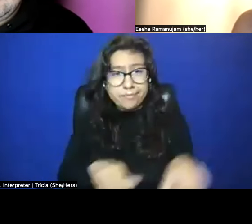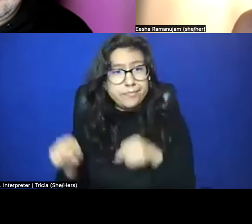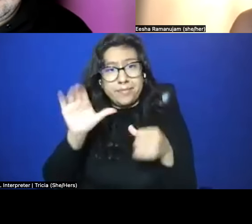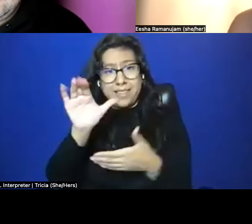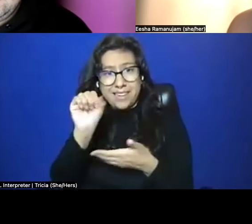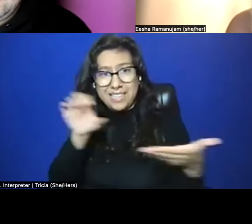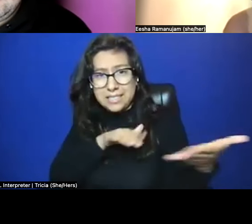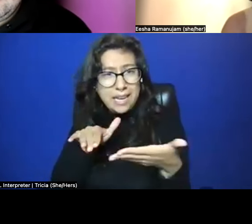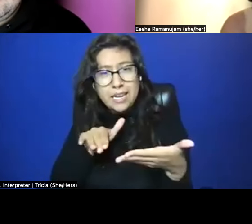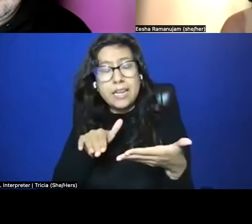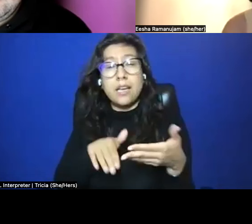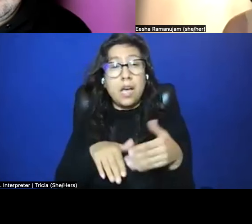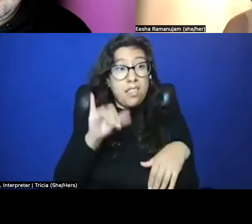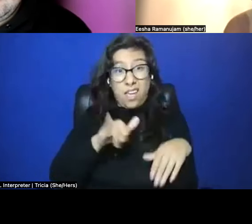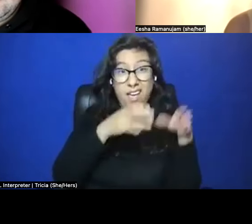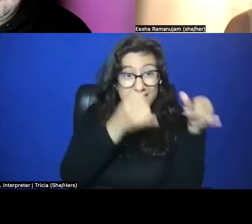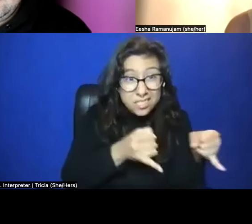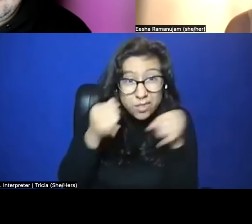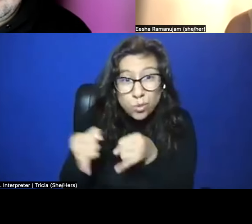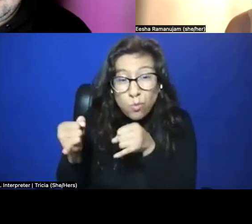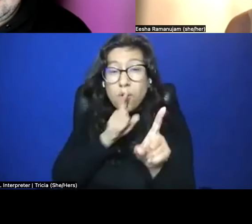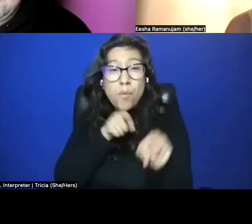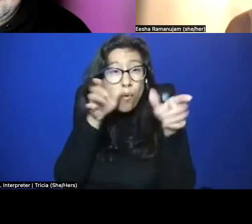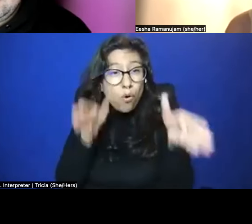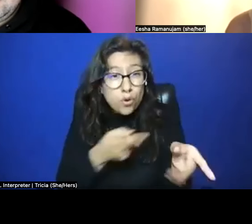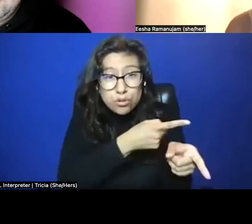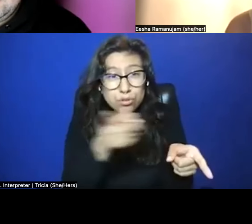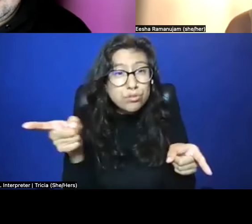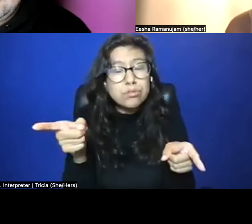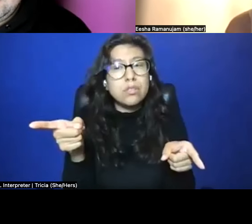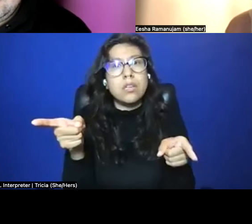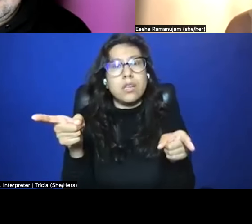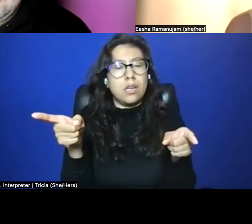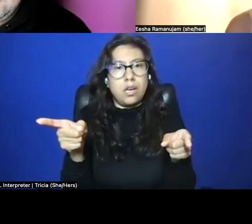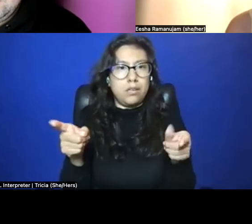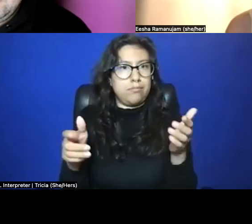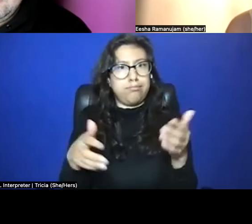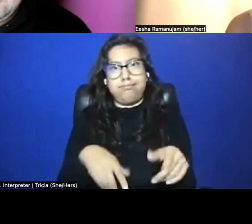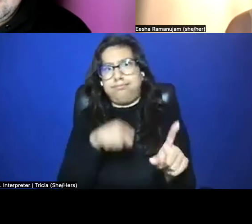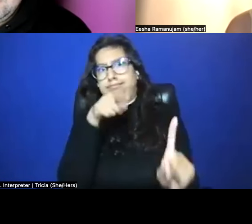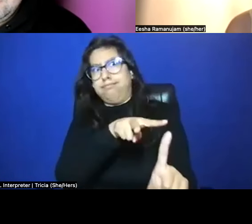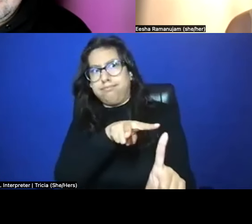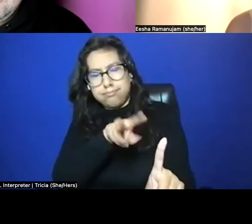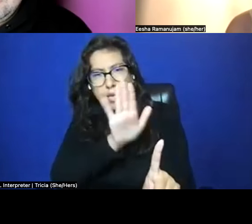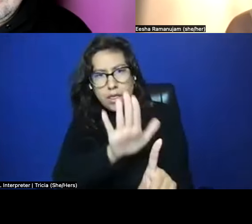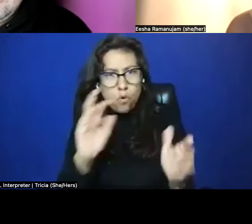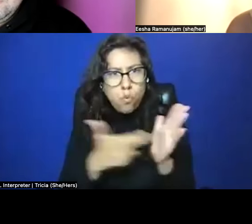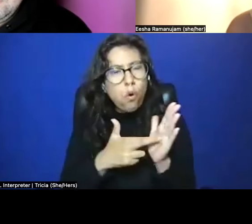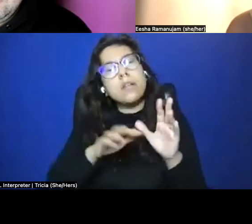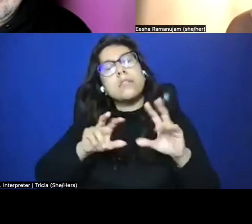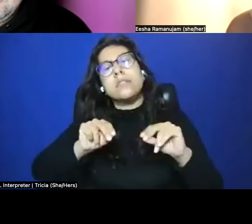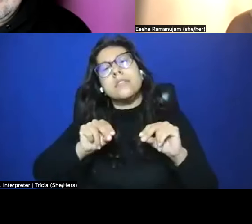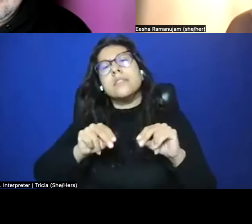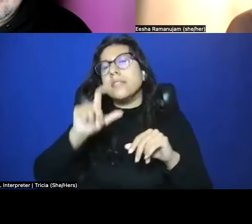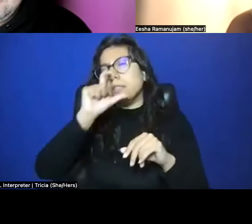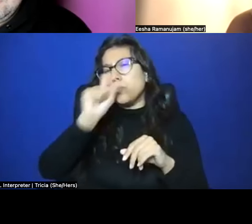that individual reporters were sort of being blown up for their role in this, but it was fascinating with some of